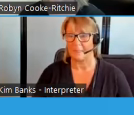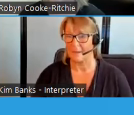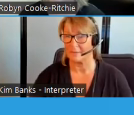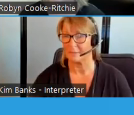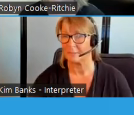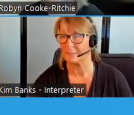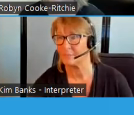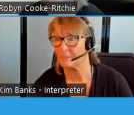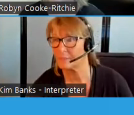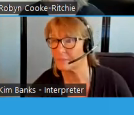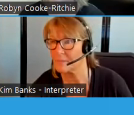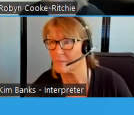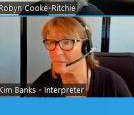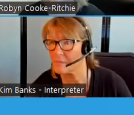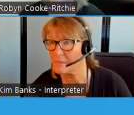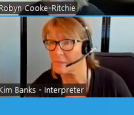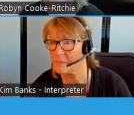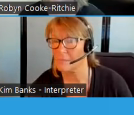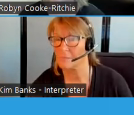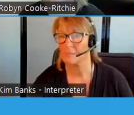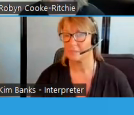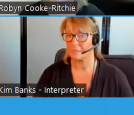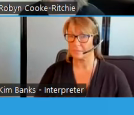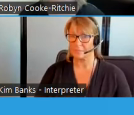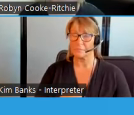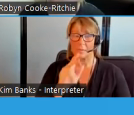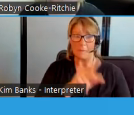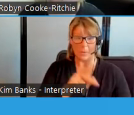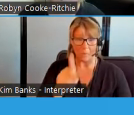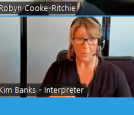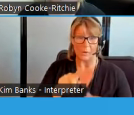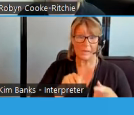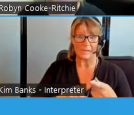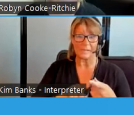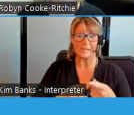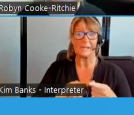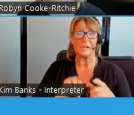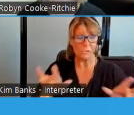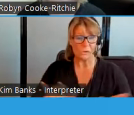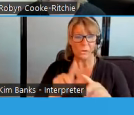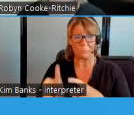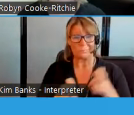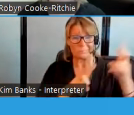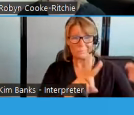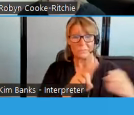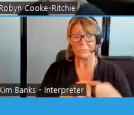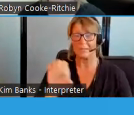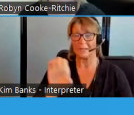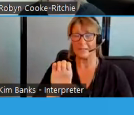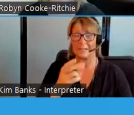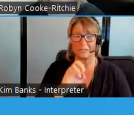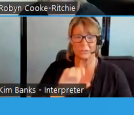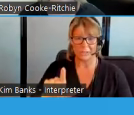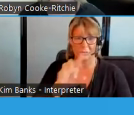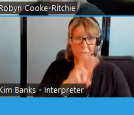The playback and the PowerPoint slide deck will be posted to the eChannel Pop-Up PD website.